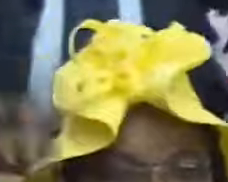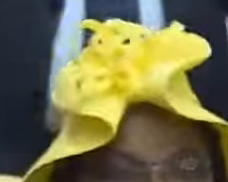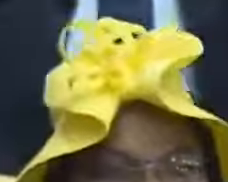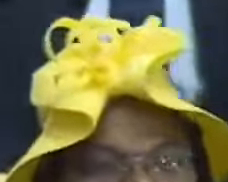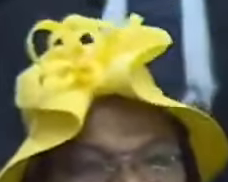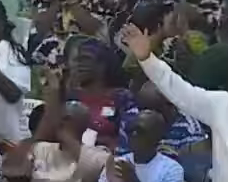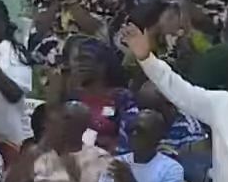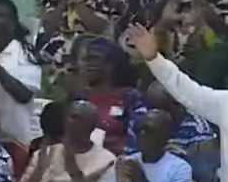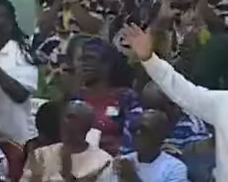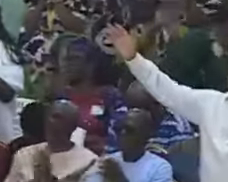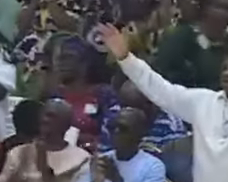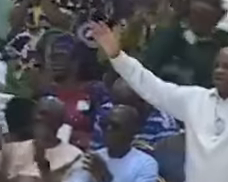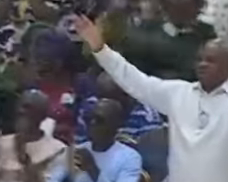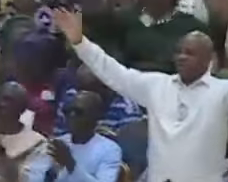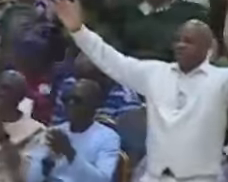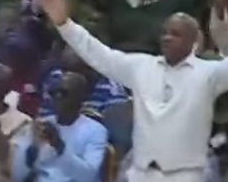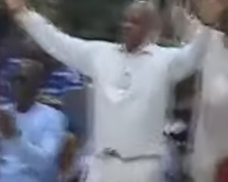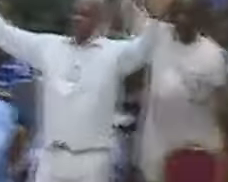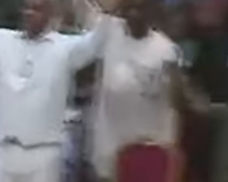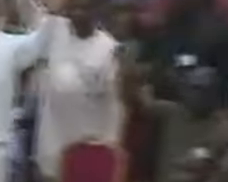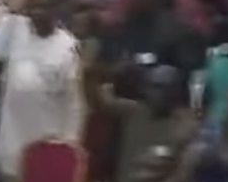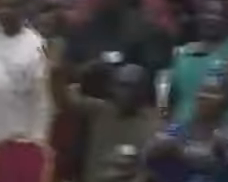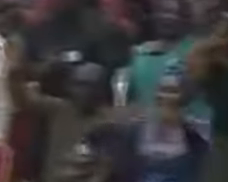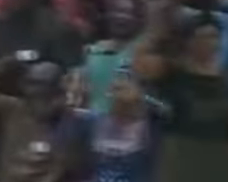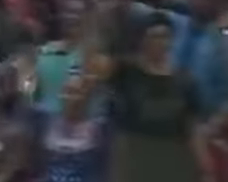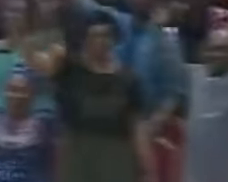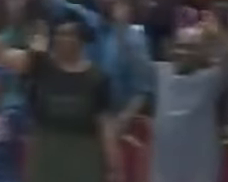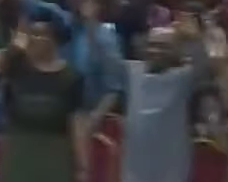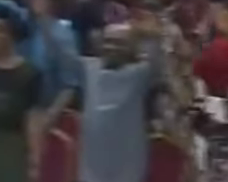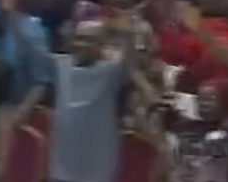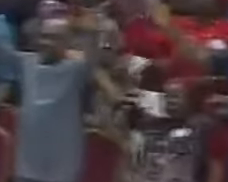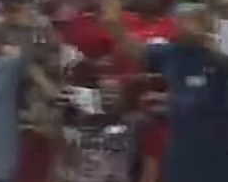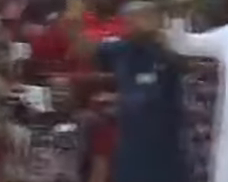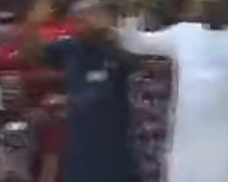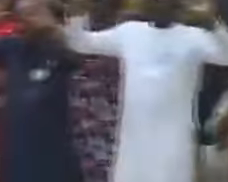Can you just raise your hands to the King of Kings?